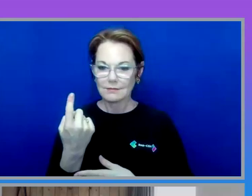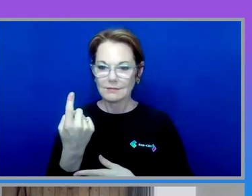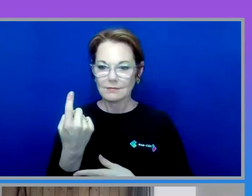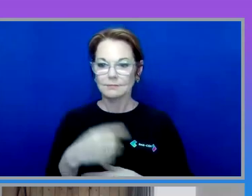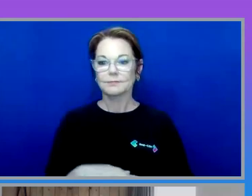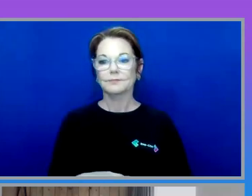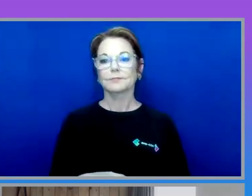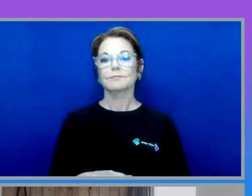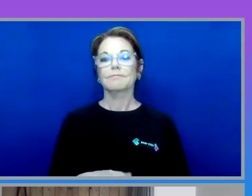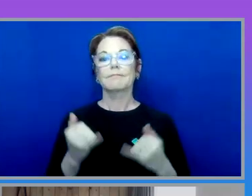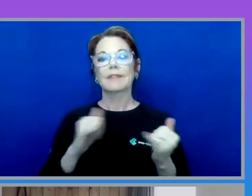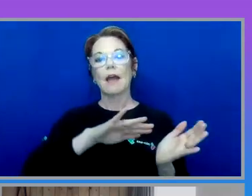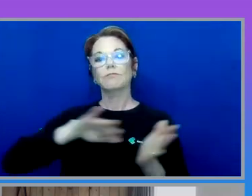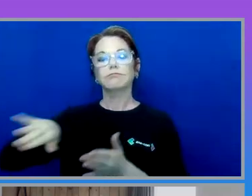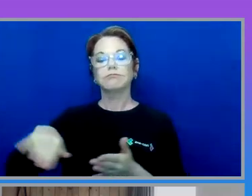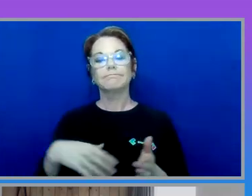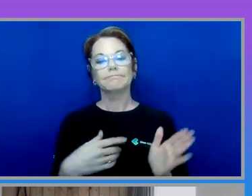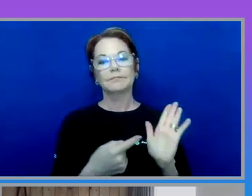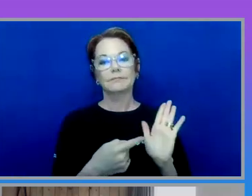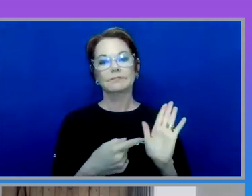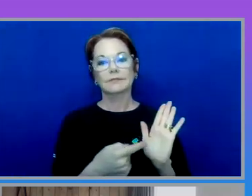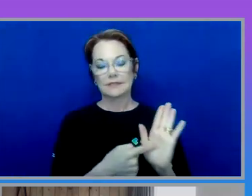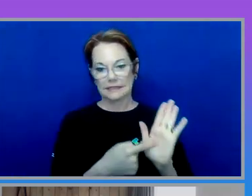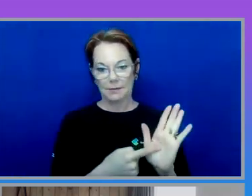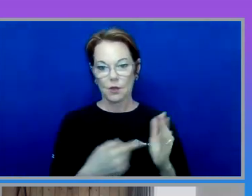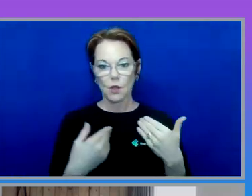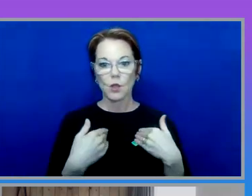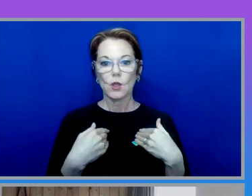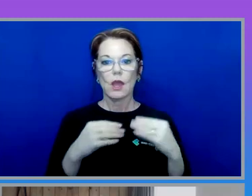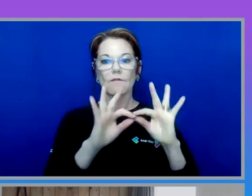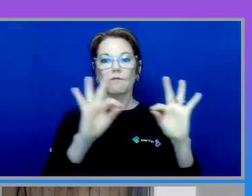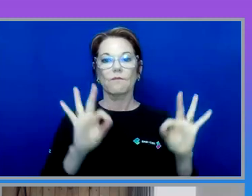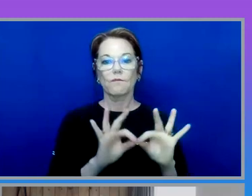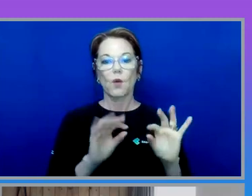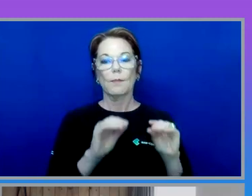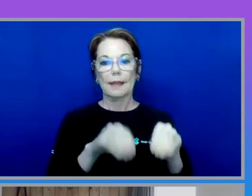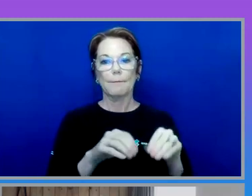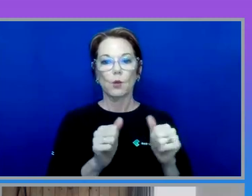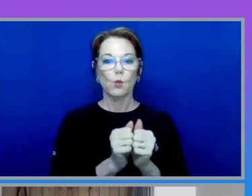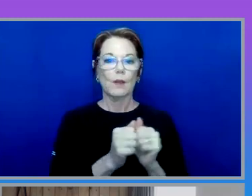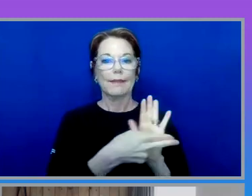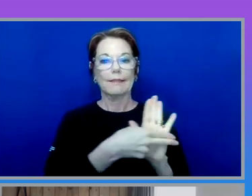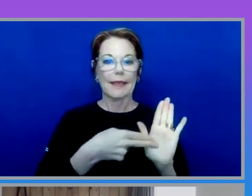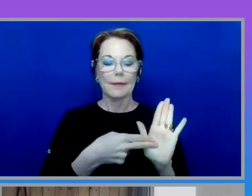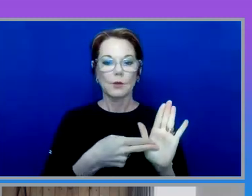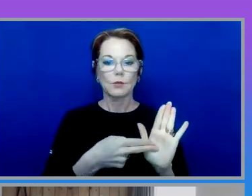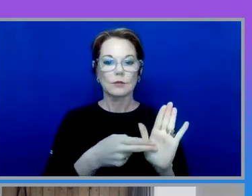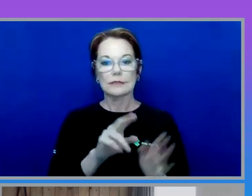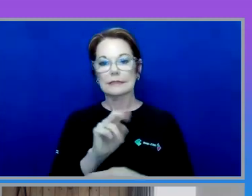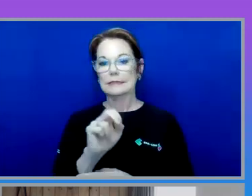Okay, let's talk about another example. We have a form input with the label of name on